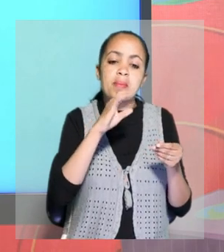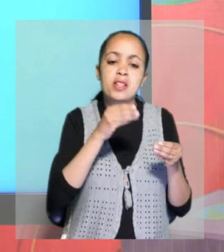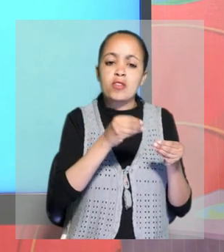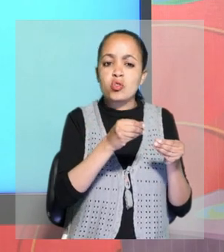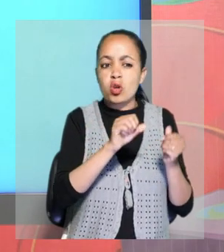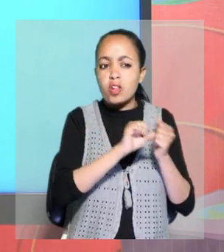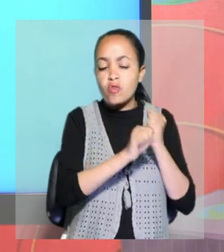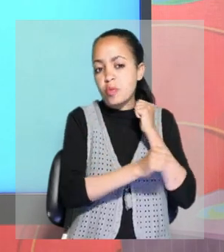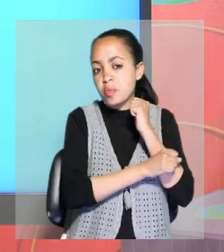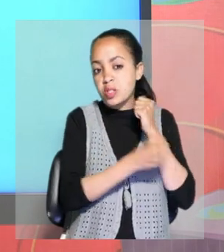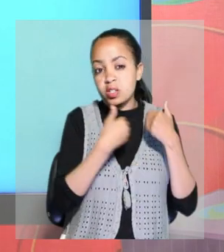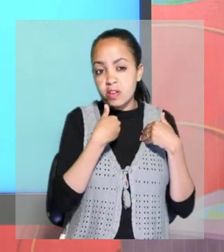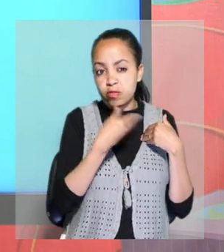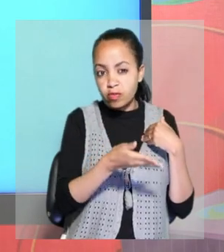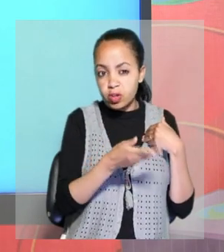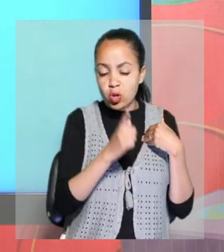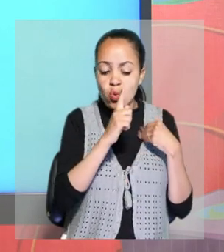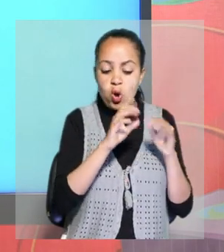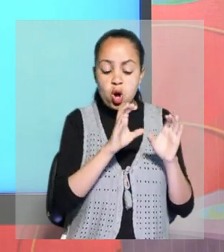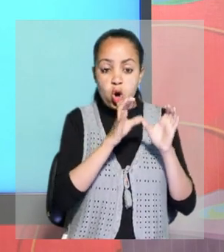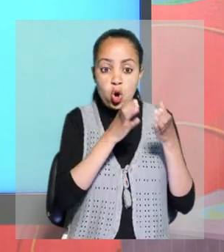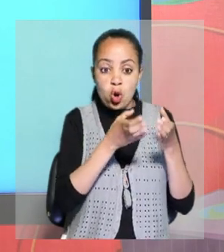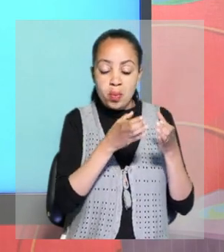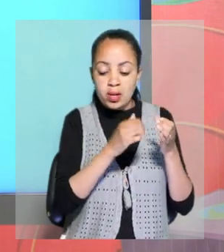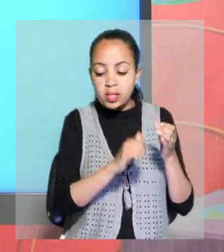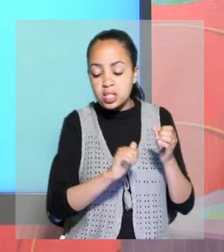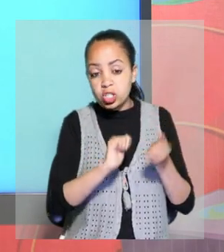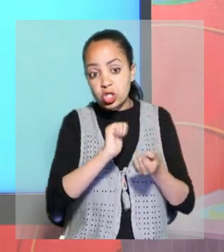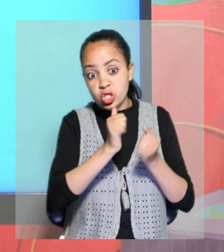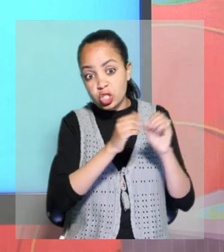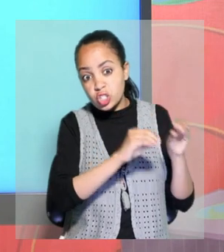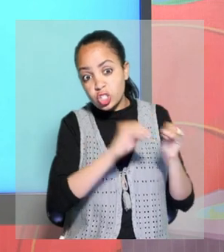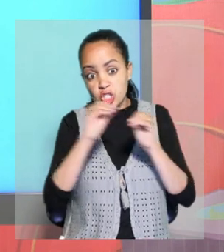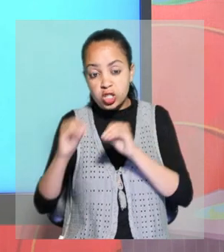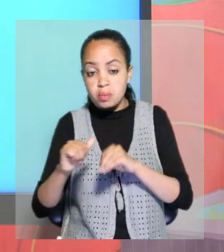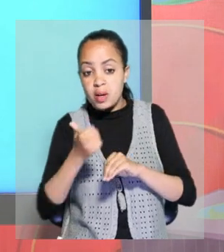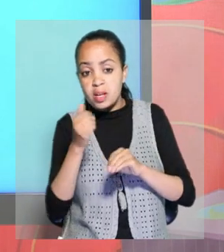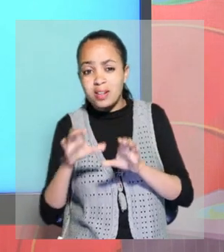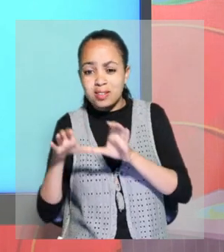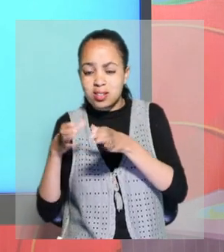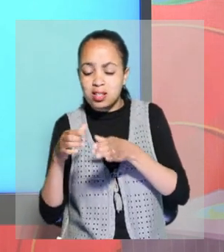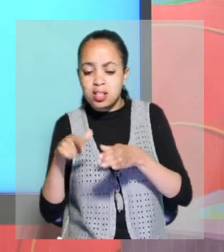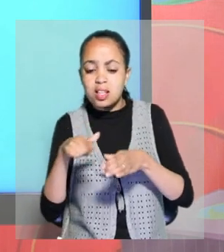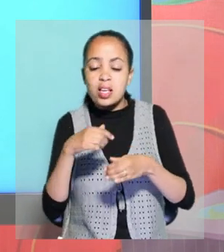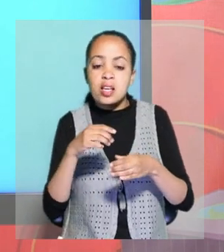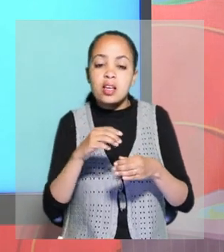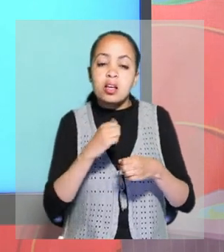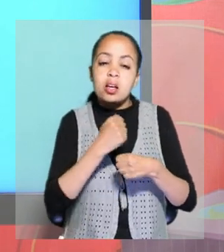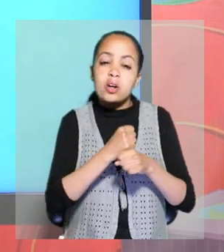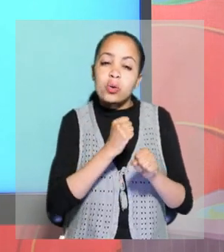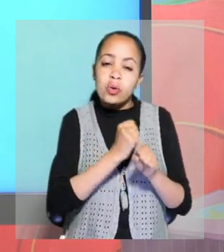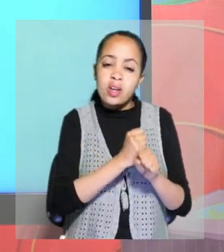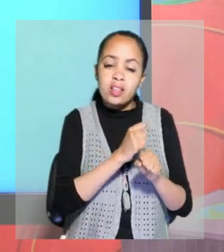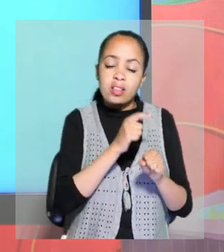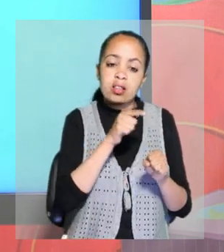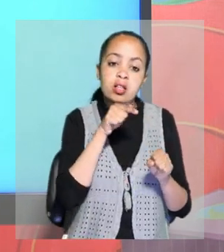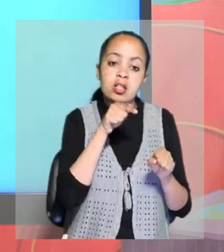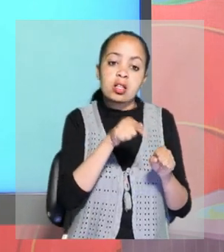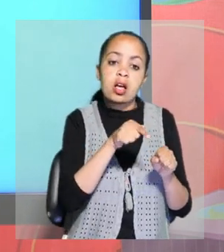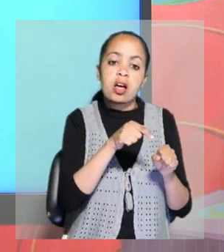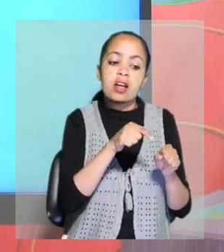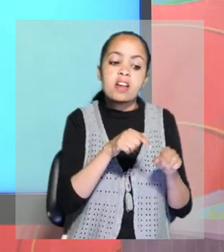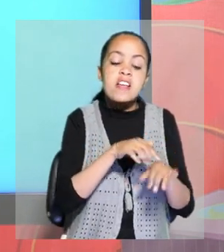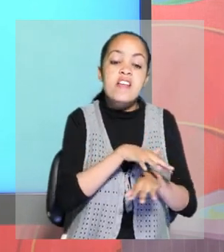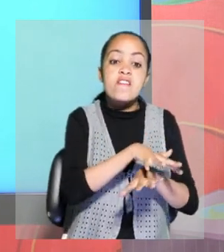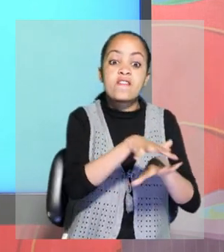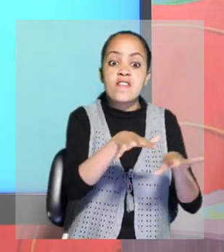found. When one community replaced by another, they can create certain favorable for next communities that are going to